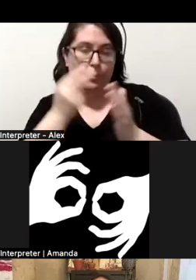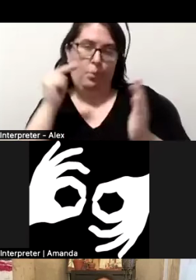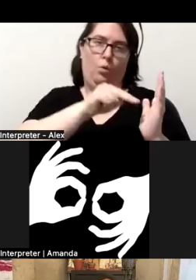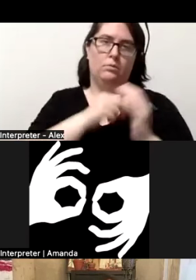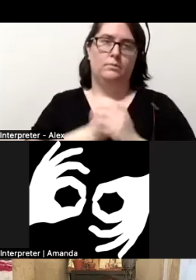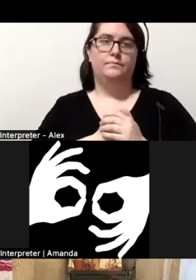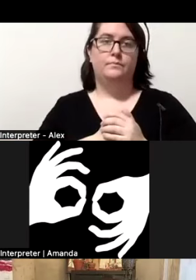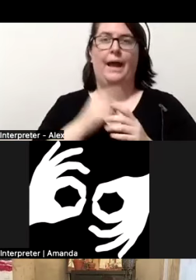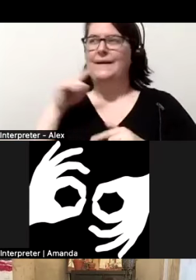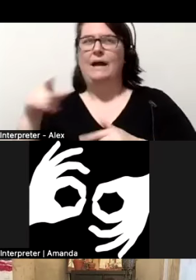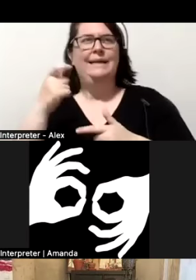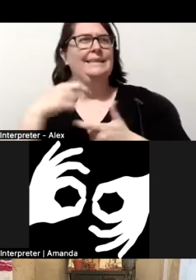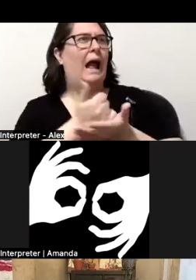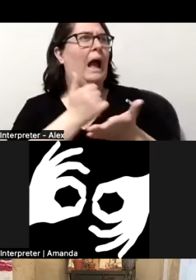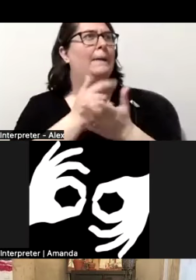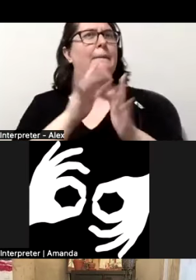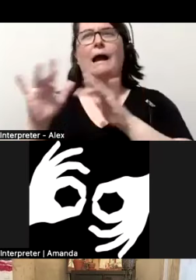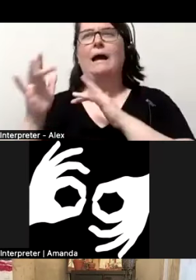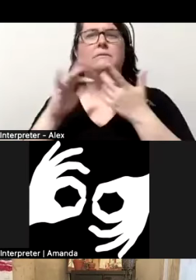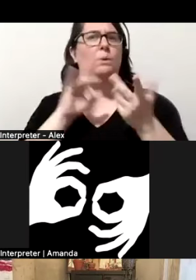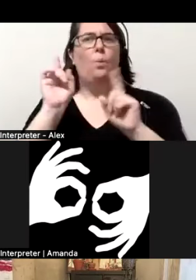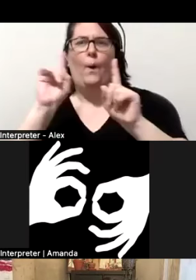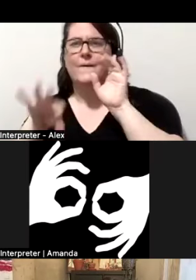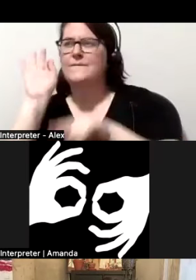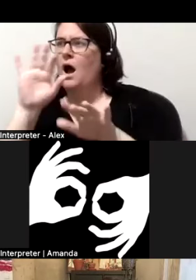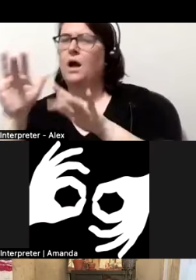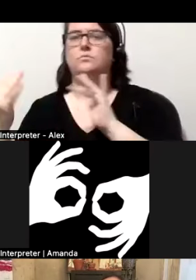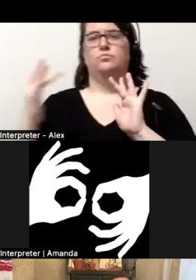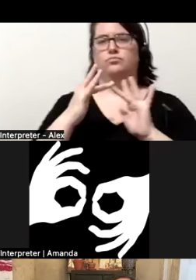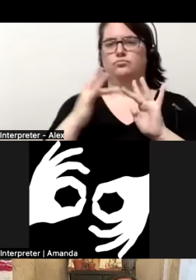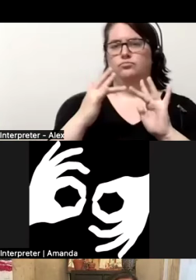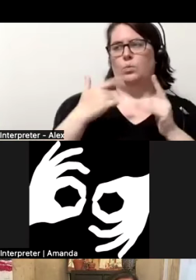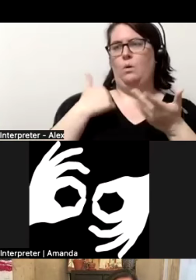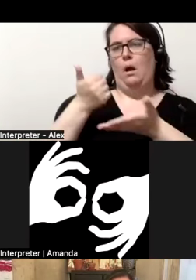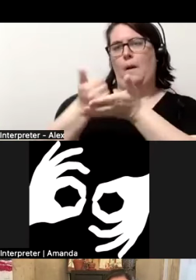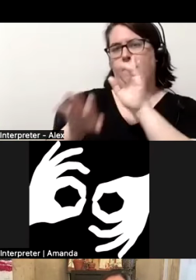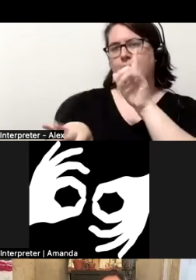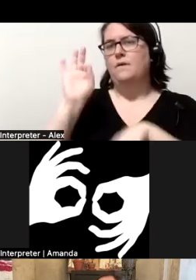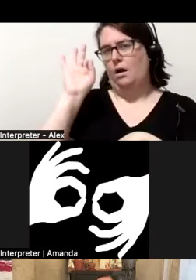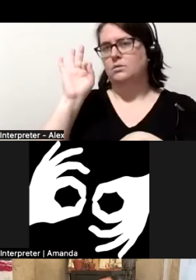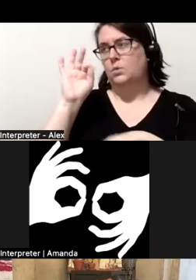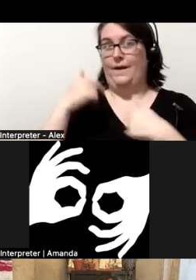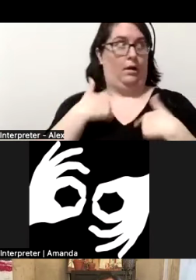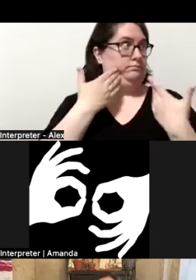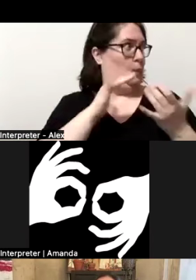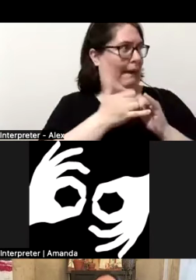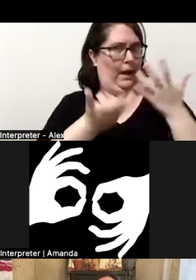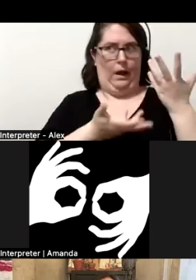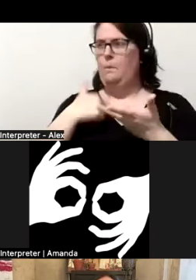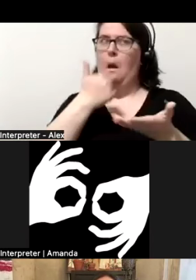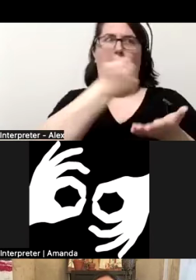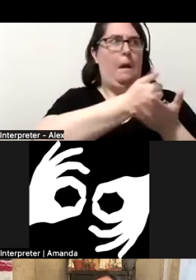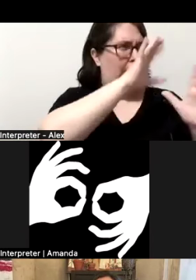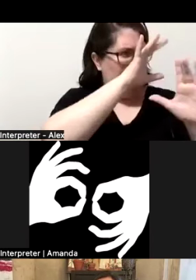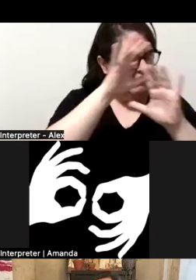recommendations for services and tools that can be of use to artists with accessibility needs. And where there are gaps in our knowledge, we're happy to do research to try to